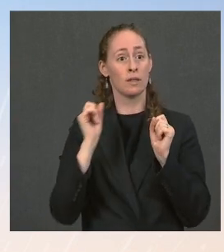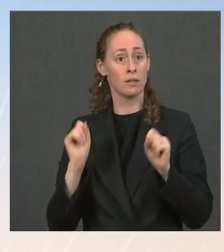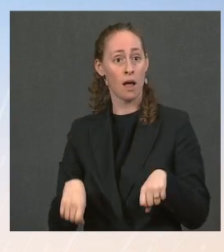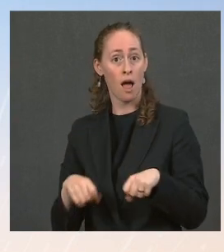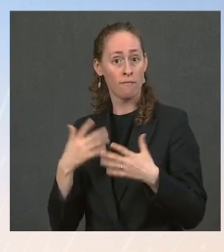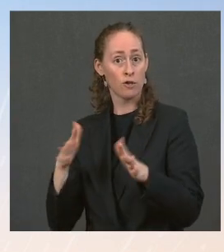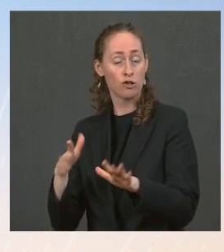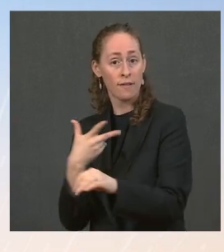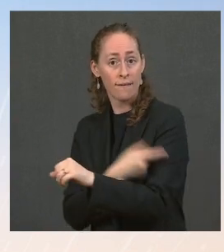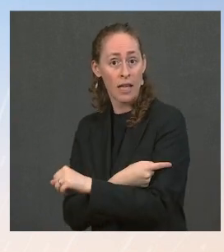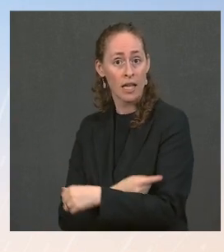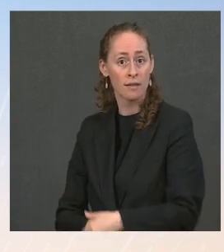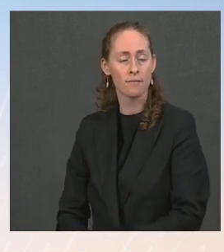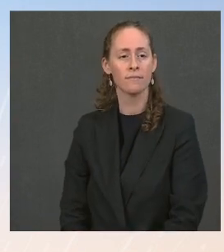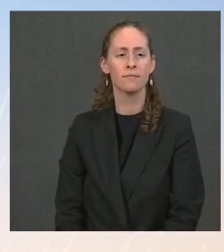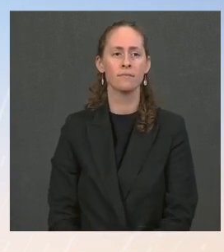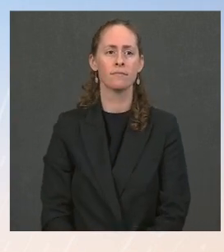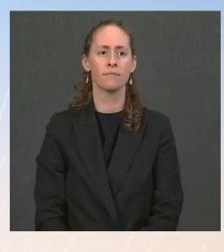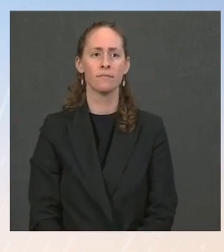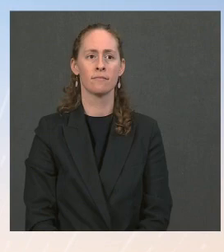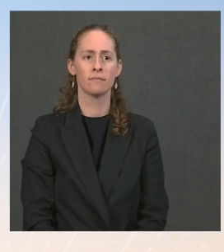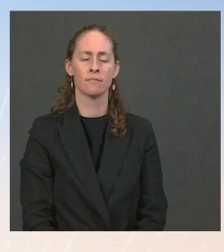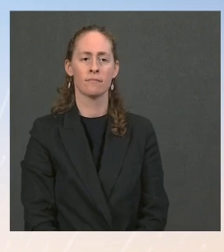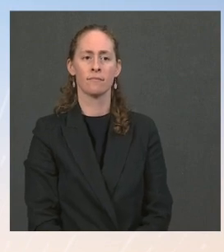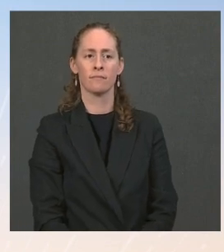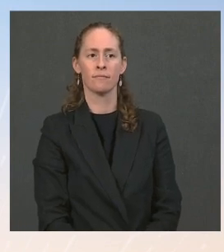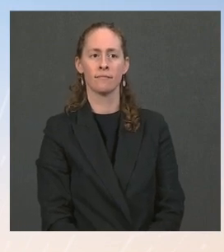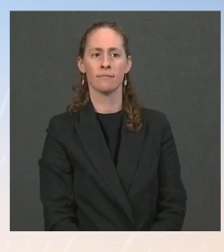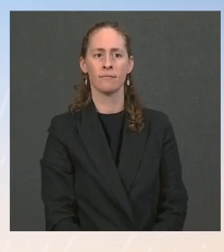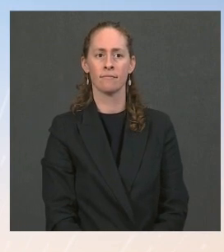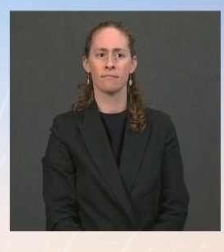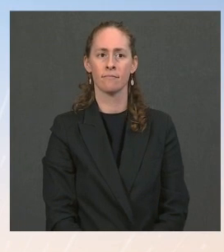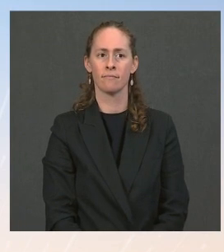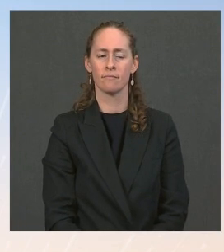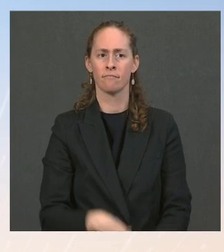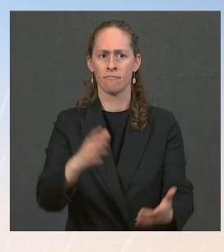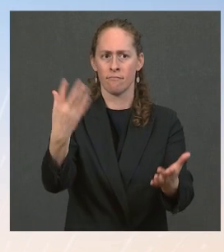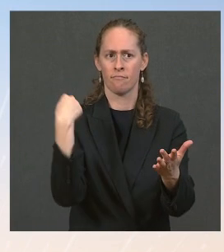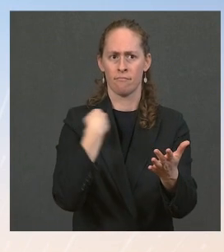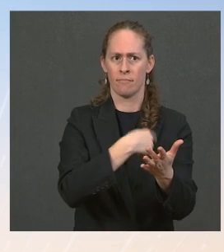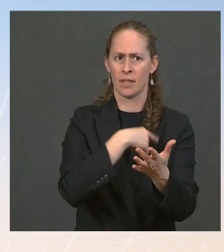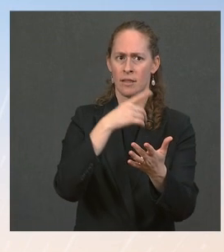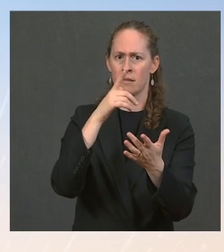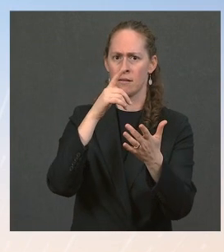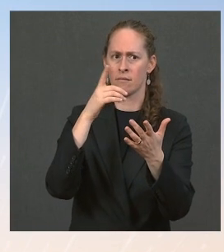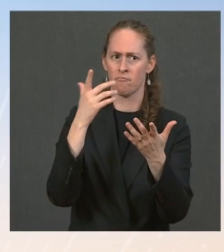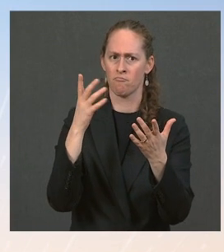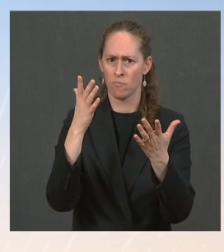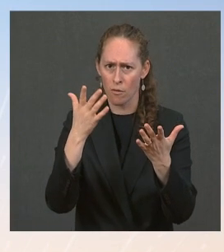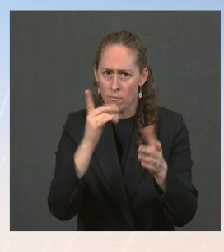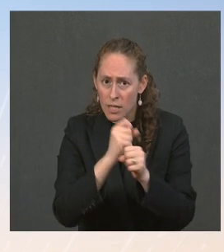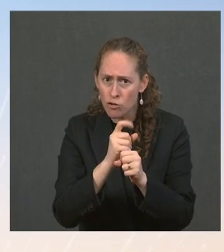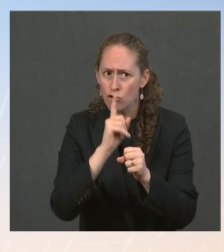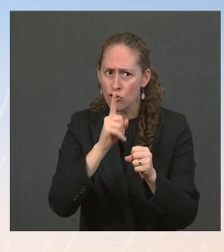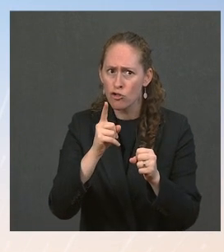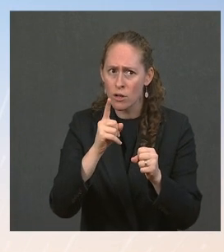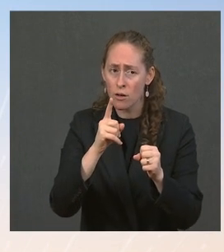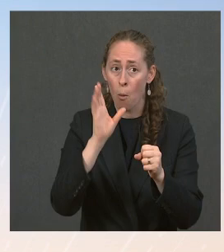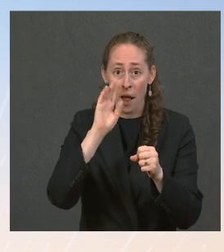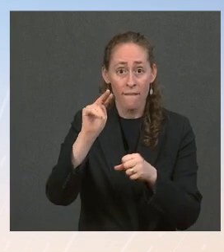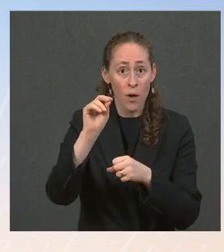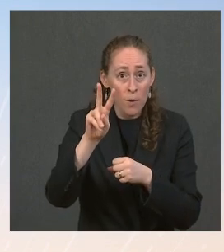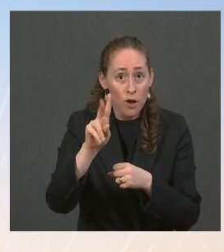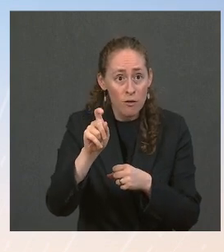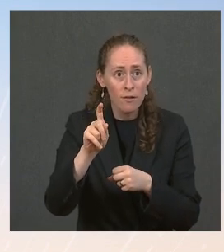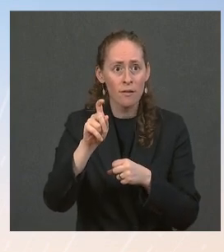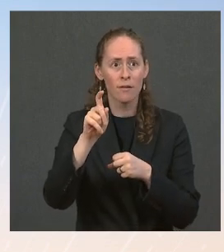would be implemented, right? And we announced early November. And so you are committed to early November, specifically? We